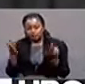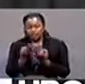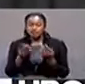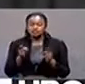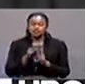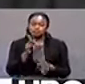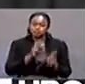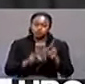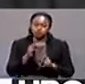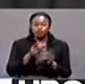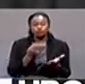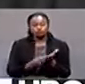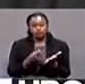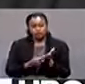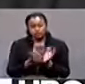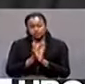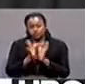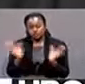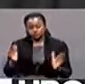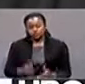Uganda.